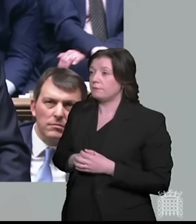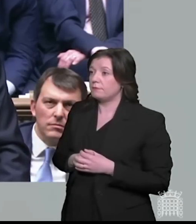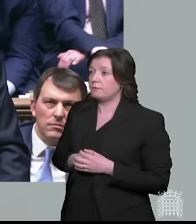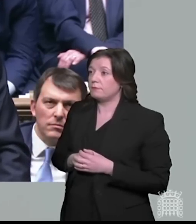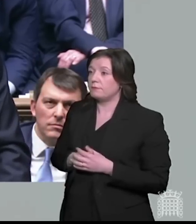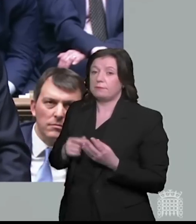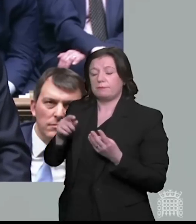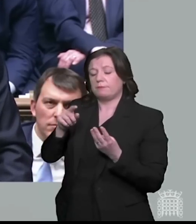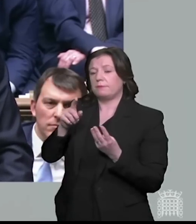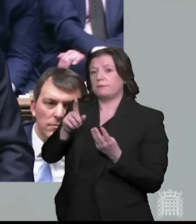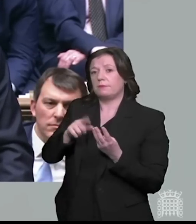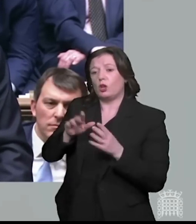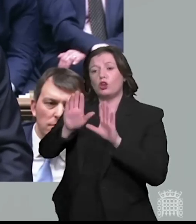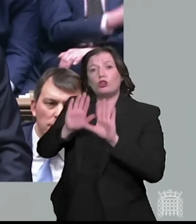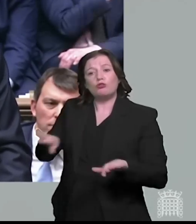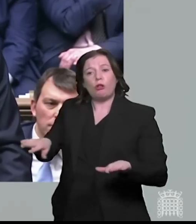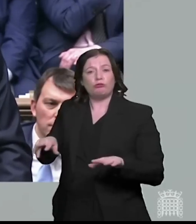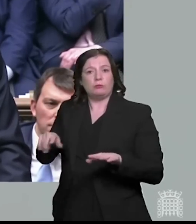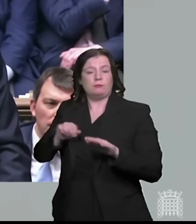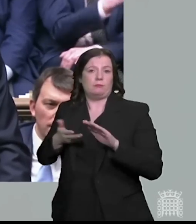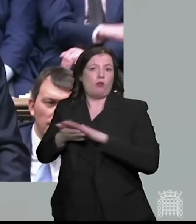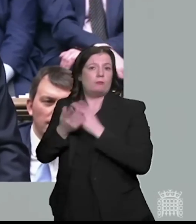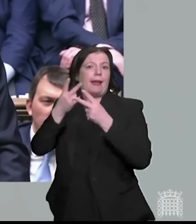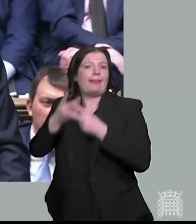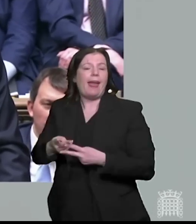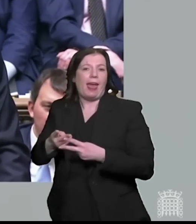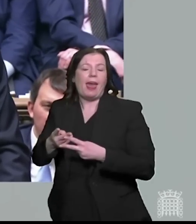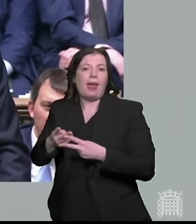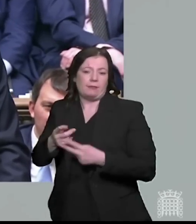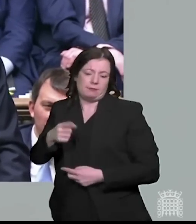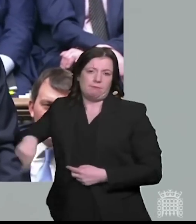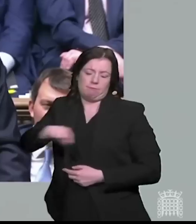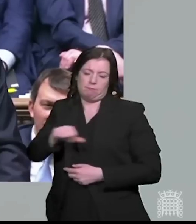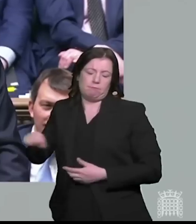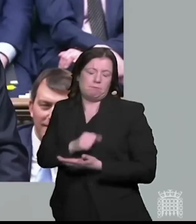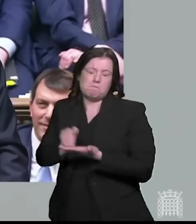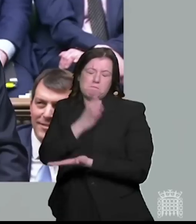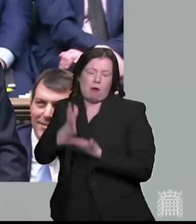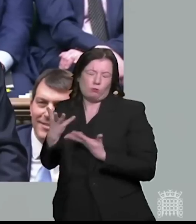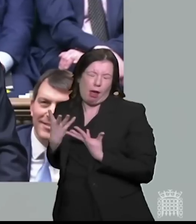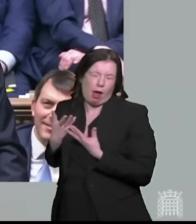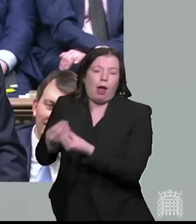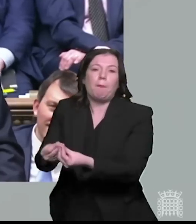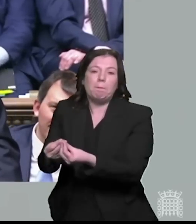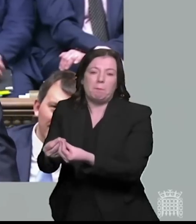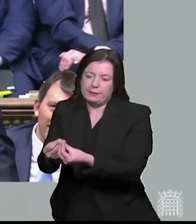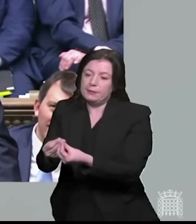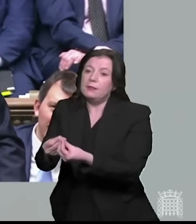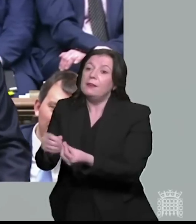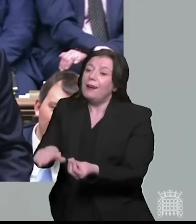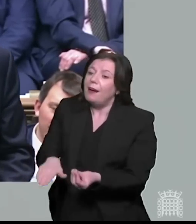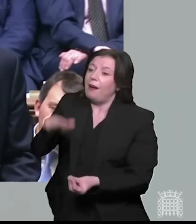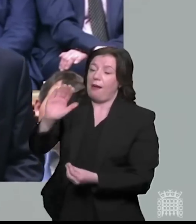which is children in care. They too should be given all possible help to make a normal working life possible when they